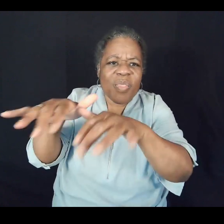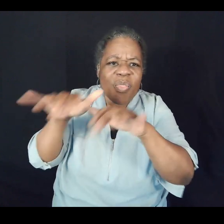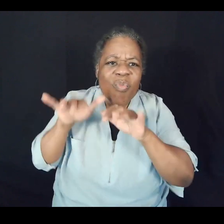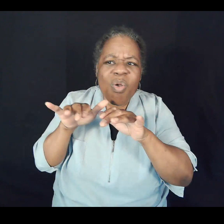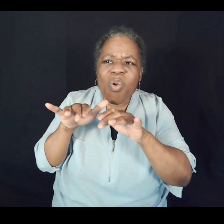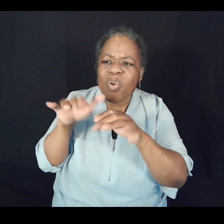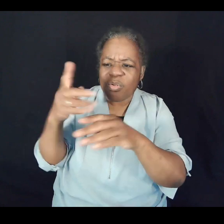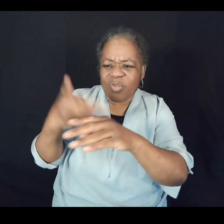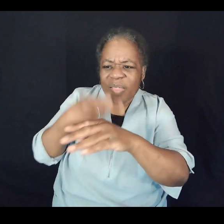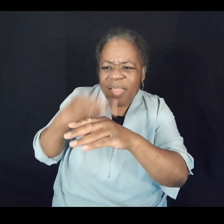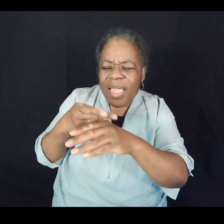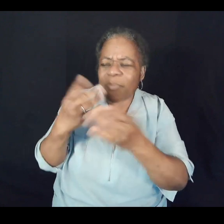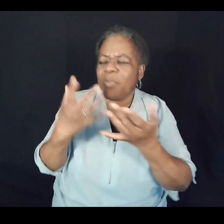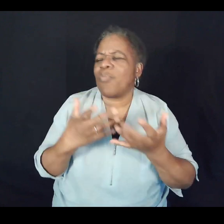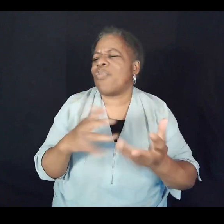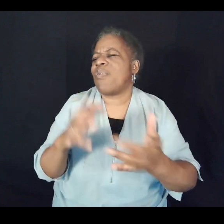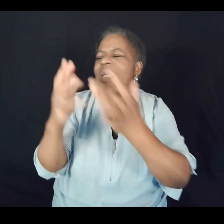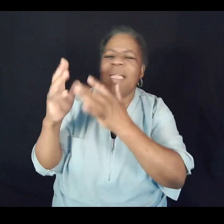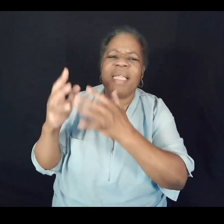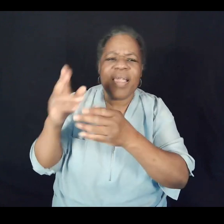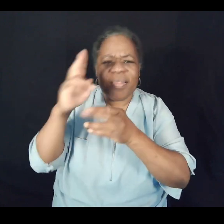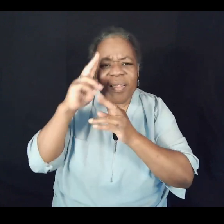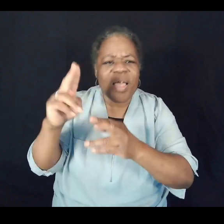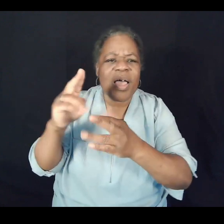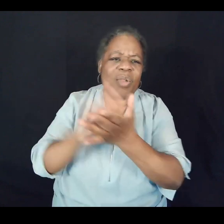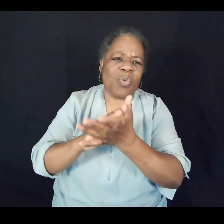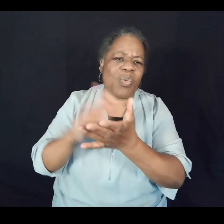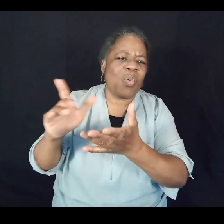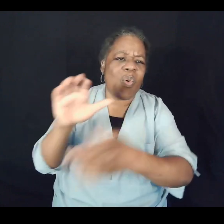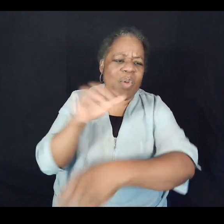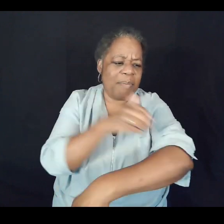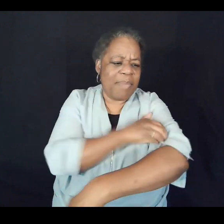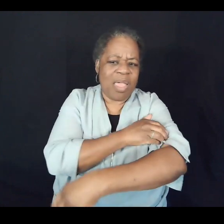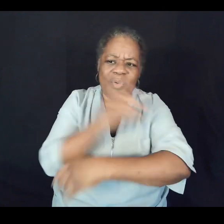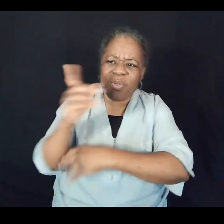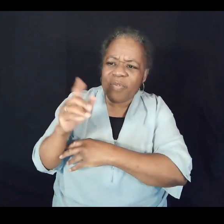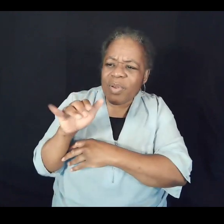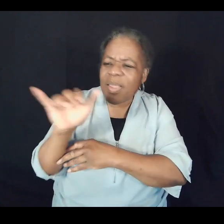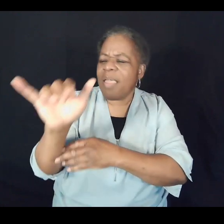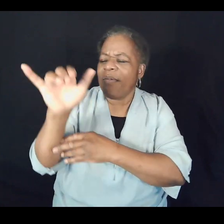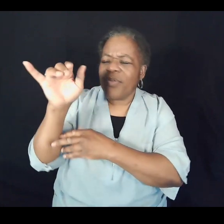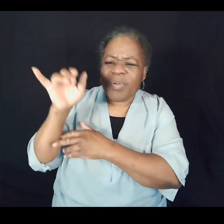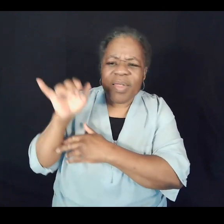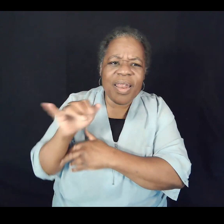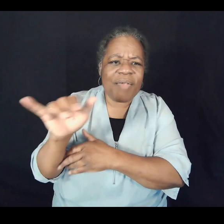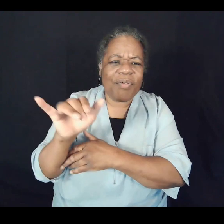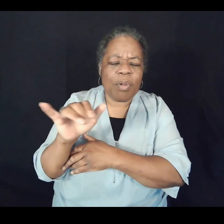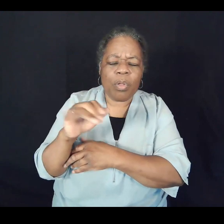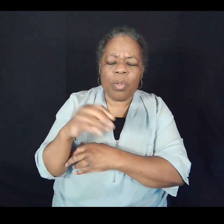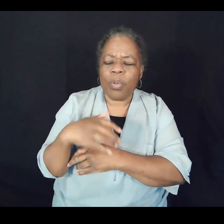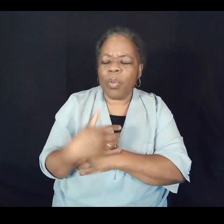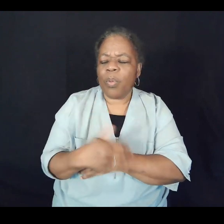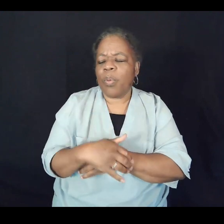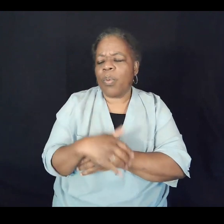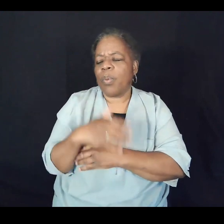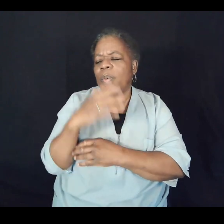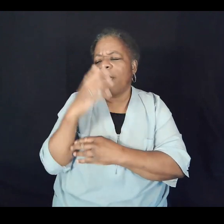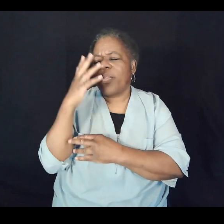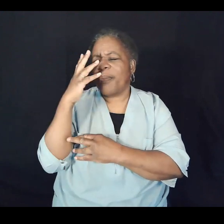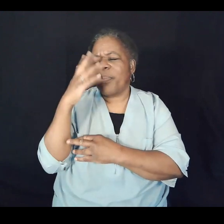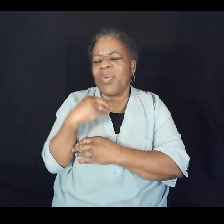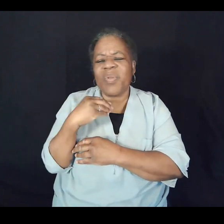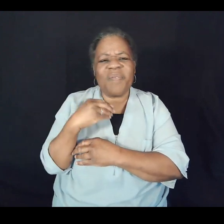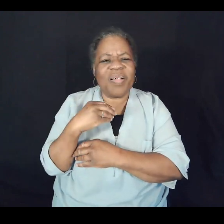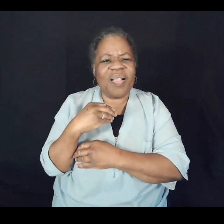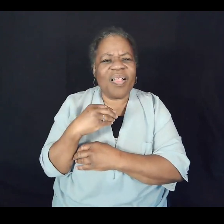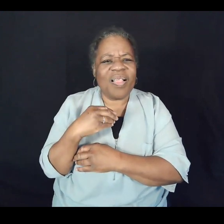and honor and glory and power forever and ever. That's beautiful. You get why there's